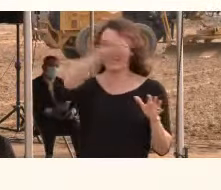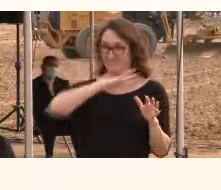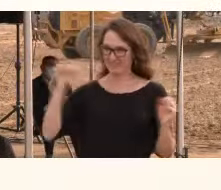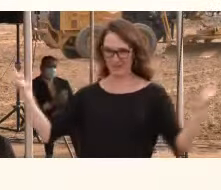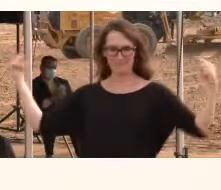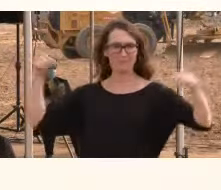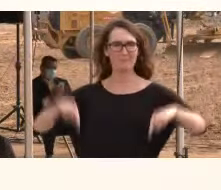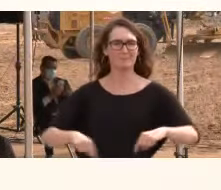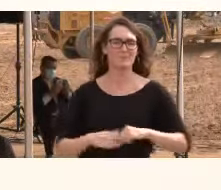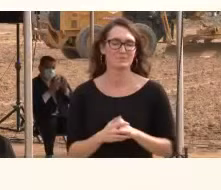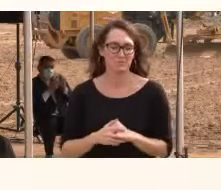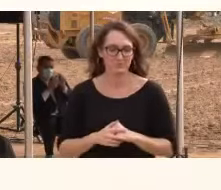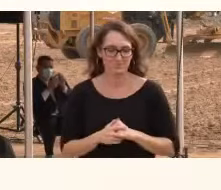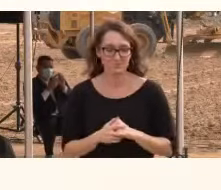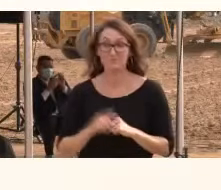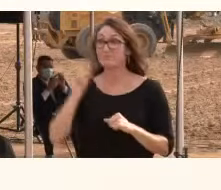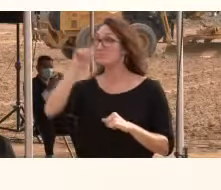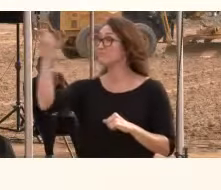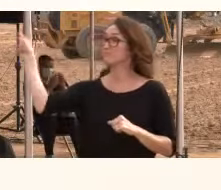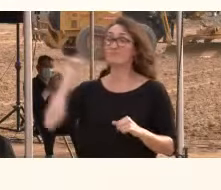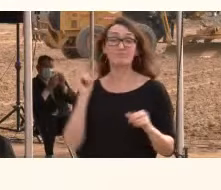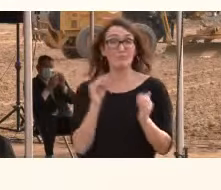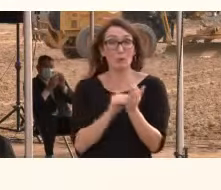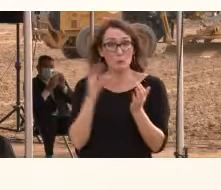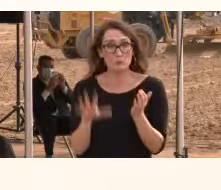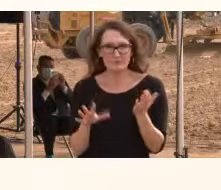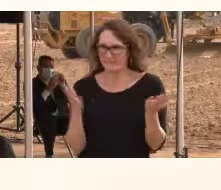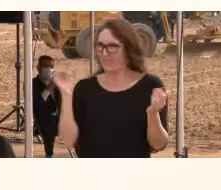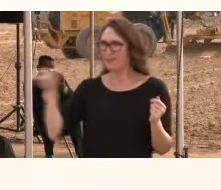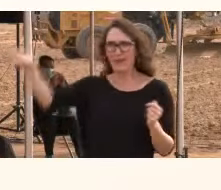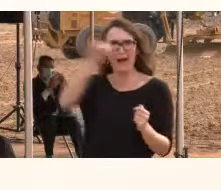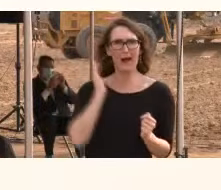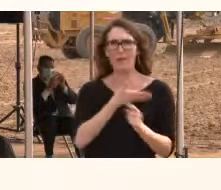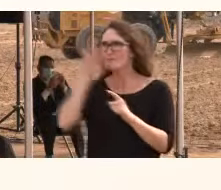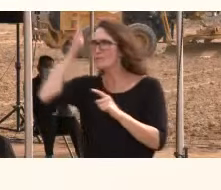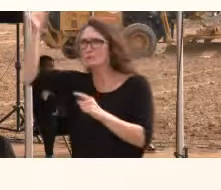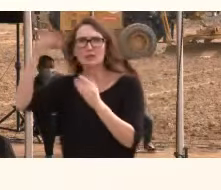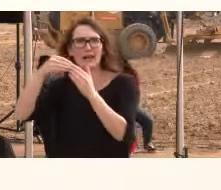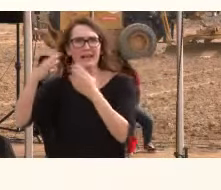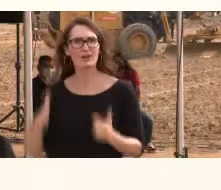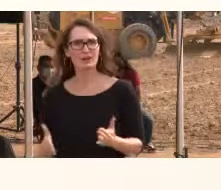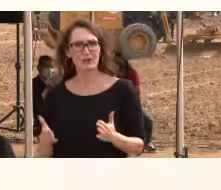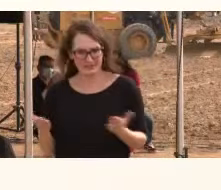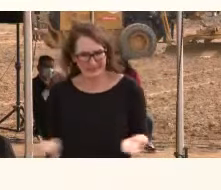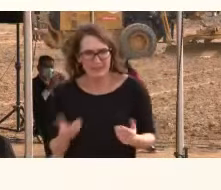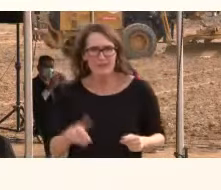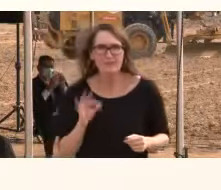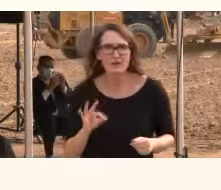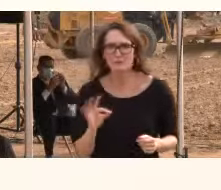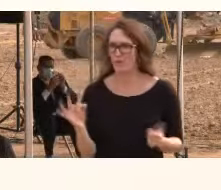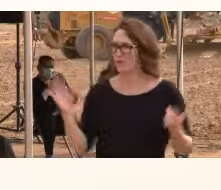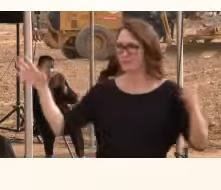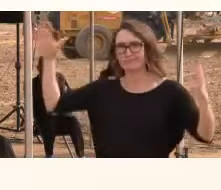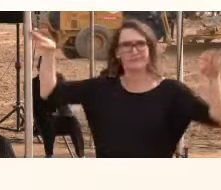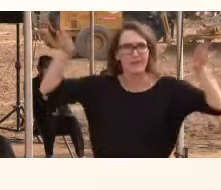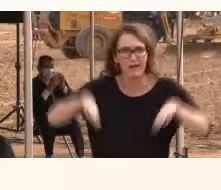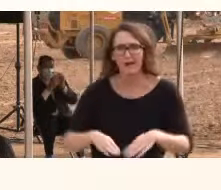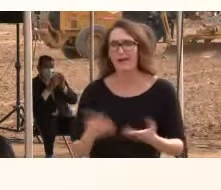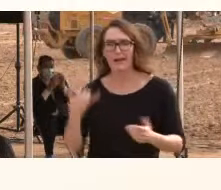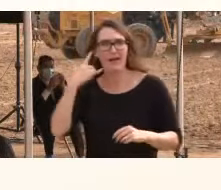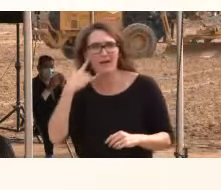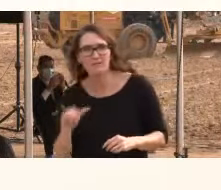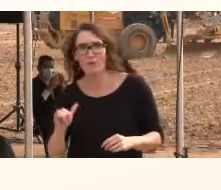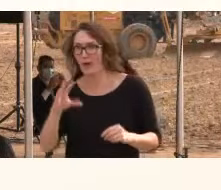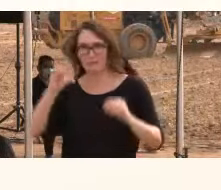area. Those students are the next generation of leaders right here in Fresno, the Valley,